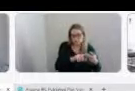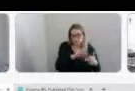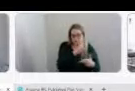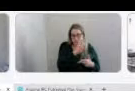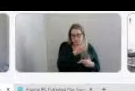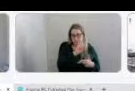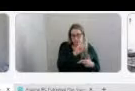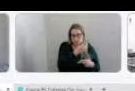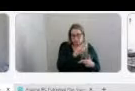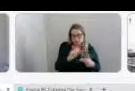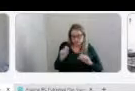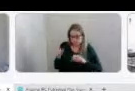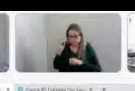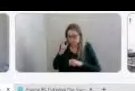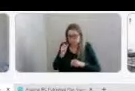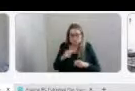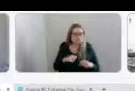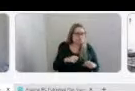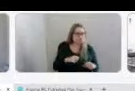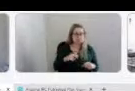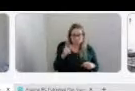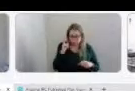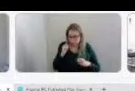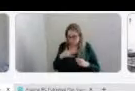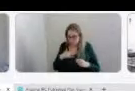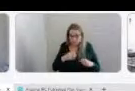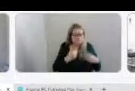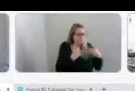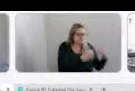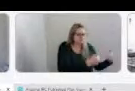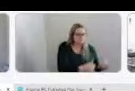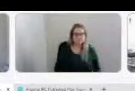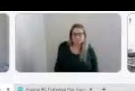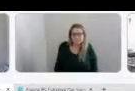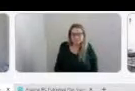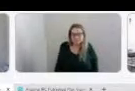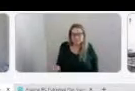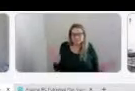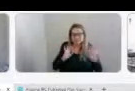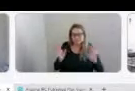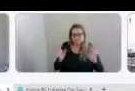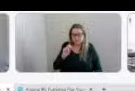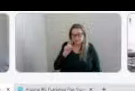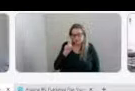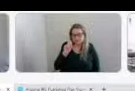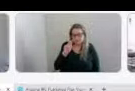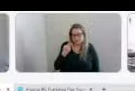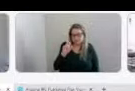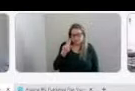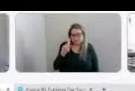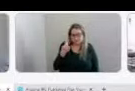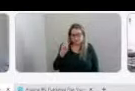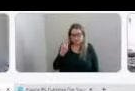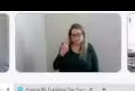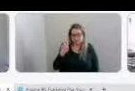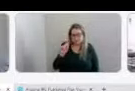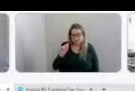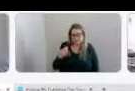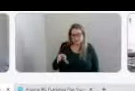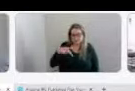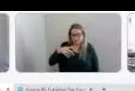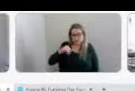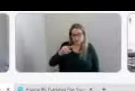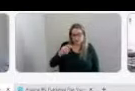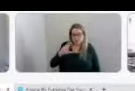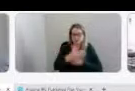can you can hear me yes please proceed hello i'm susan anderson i have lived in pima county precinct